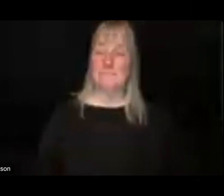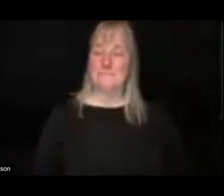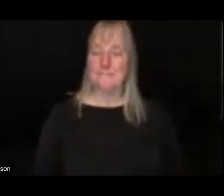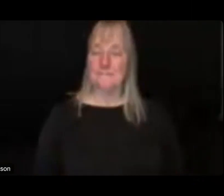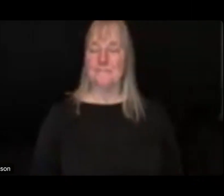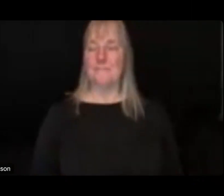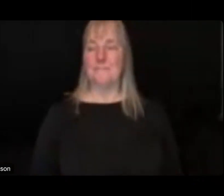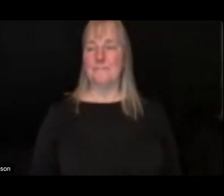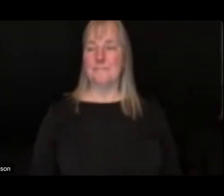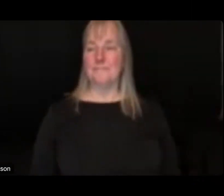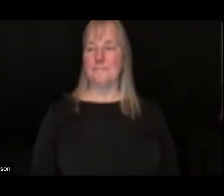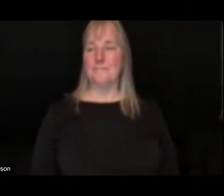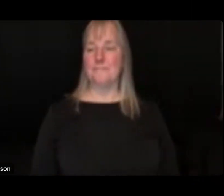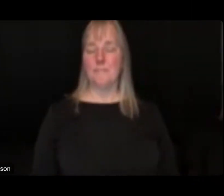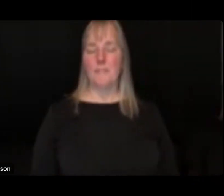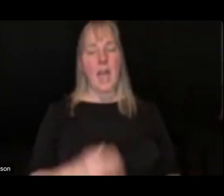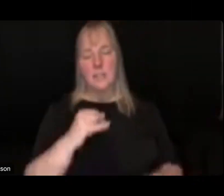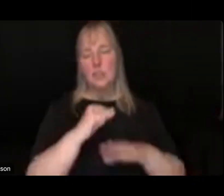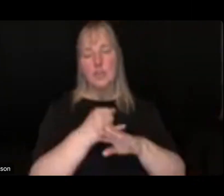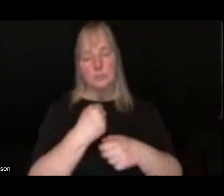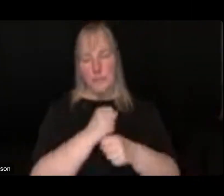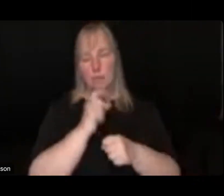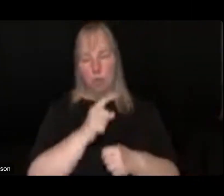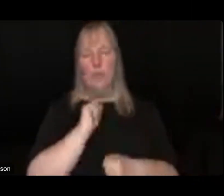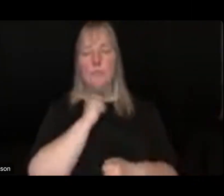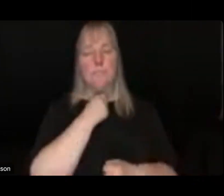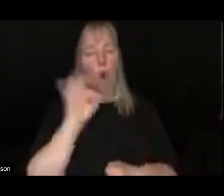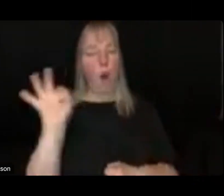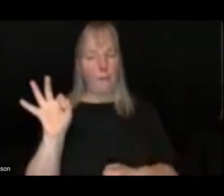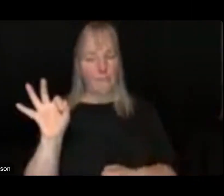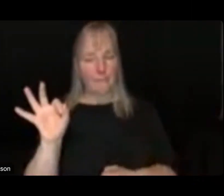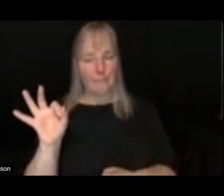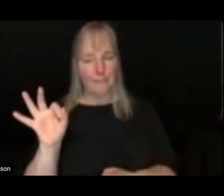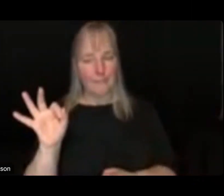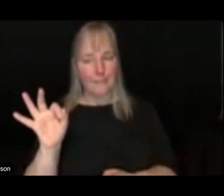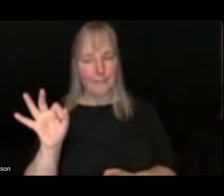And just make sure you unmute yourself, whoever want to ask a question.